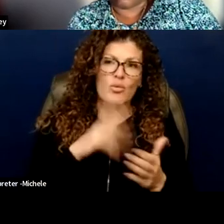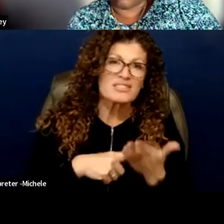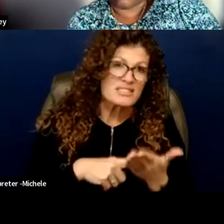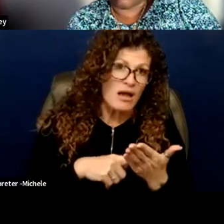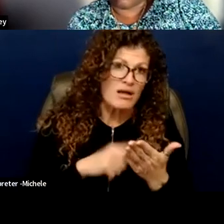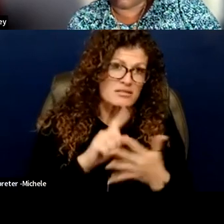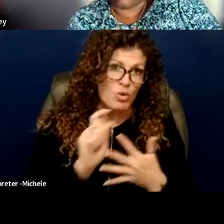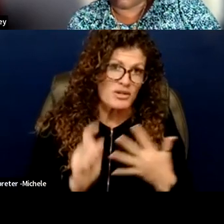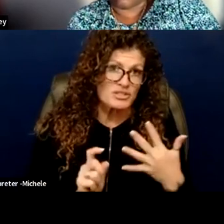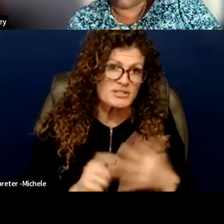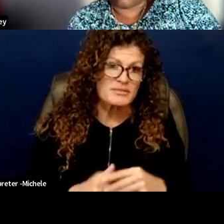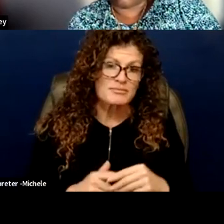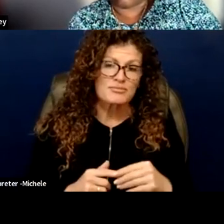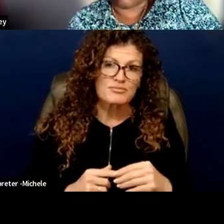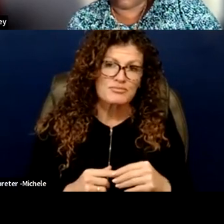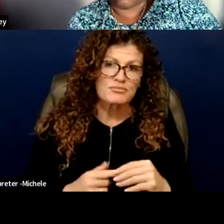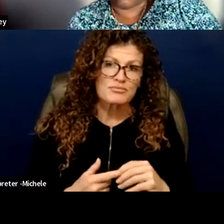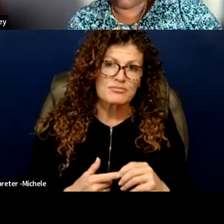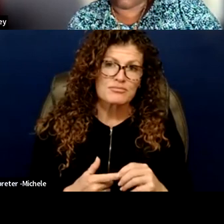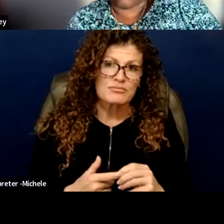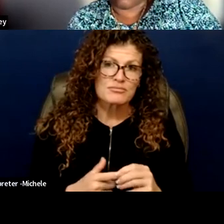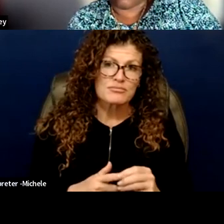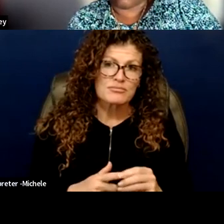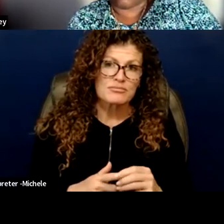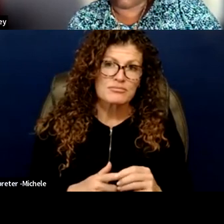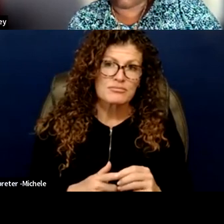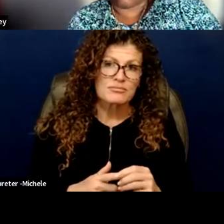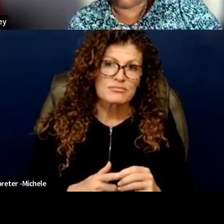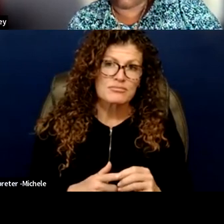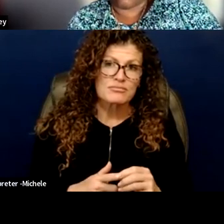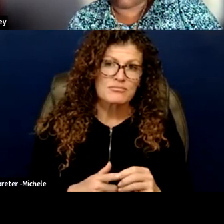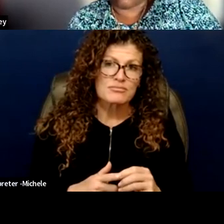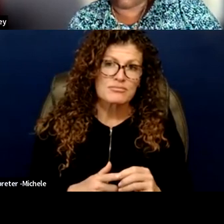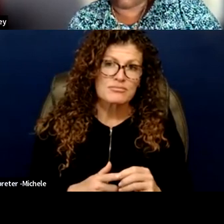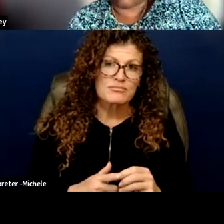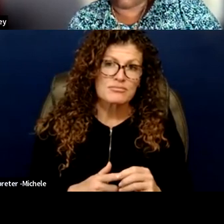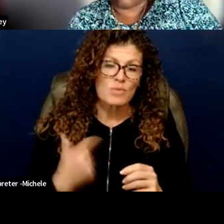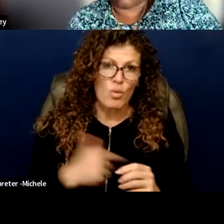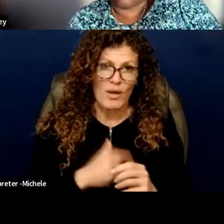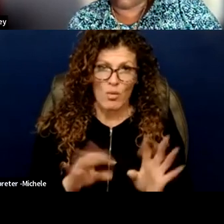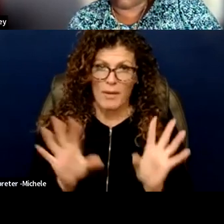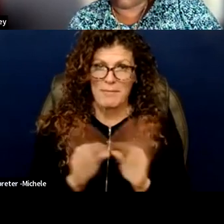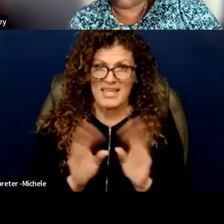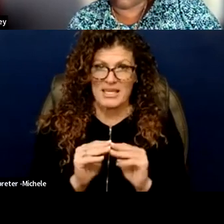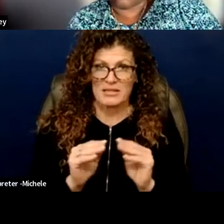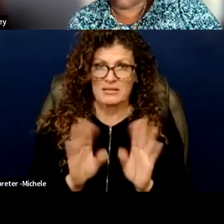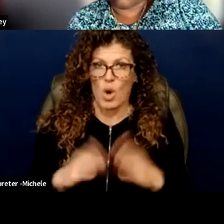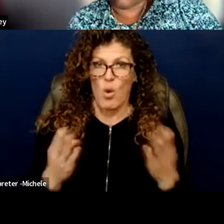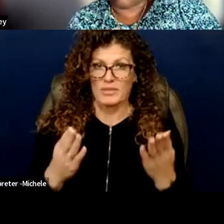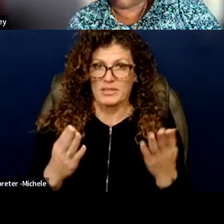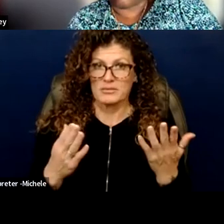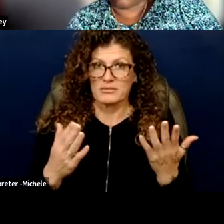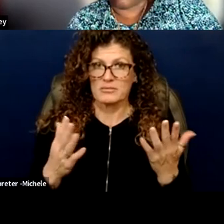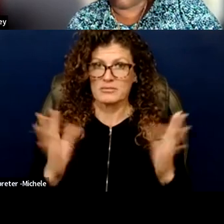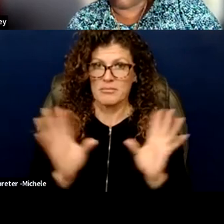questions themselves. So what we will do in terms of format is that we will convene an open session to